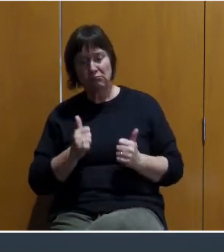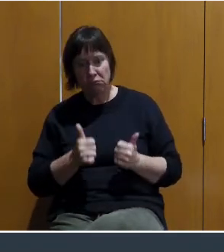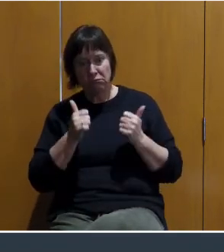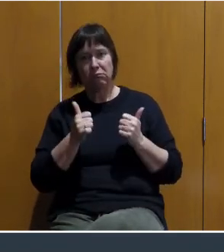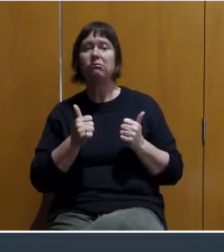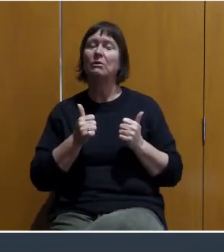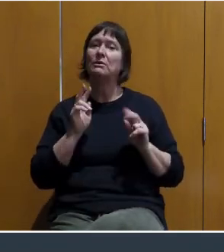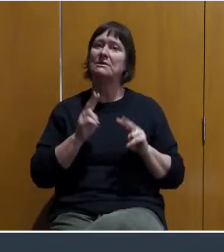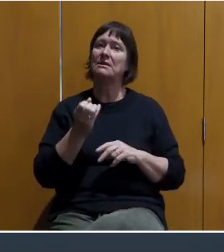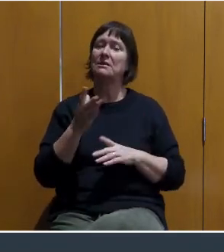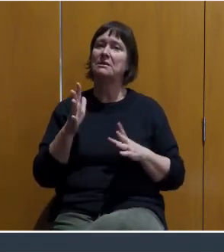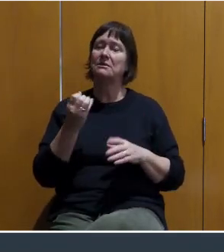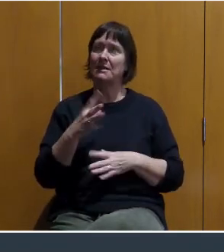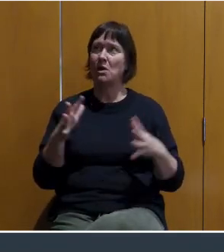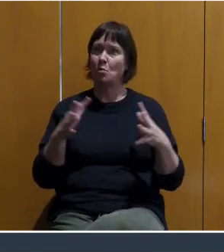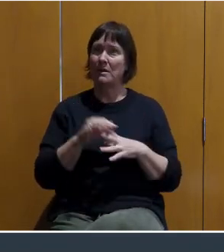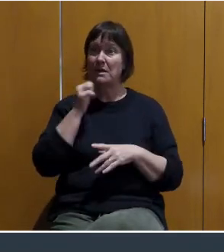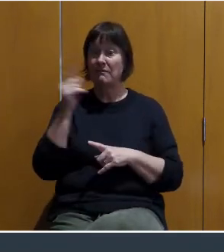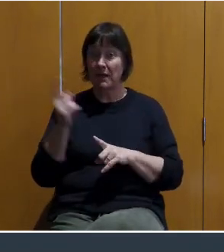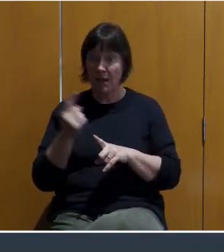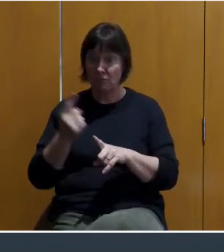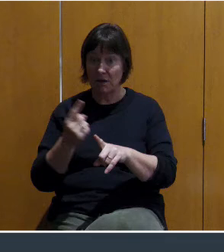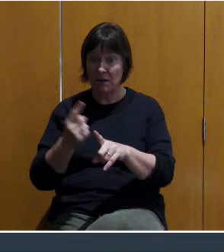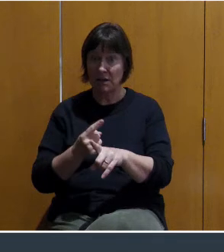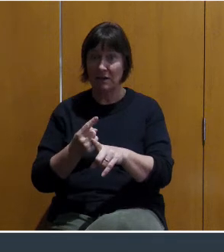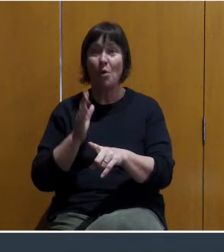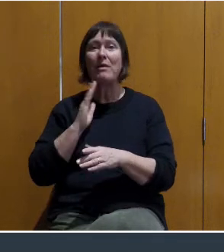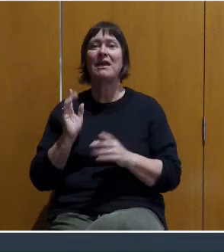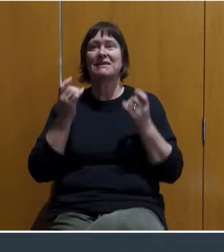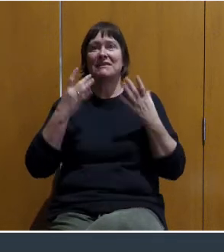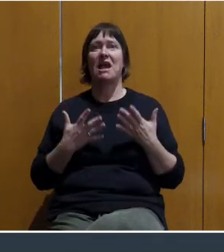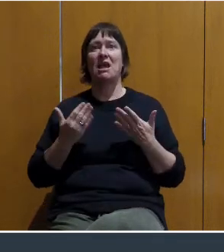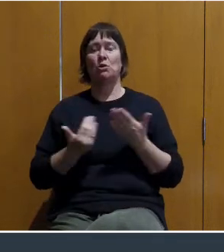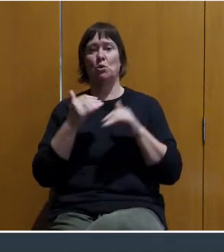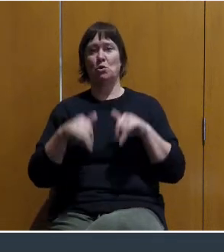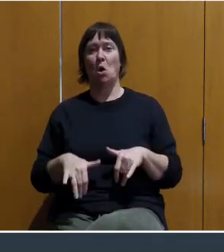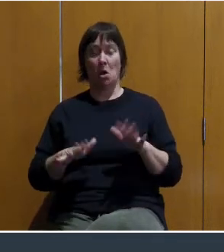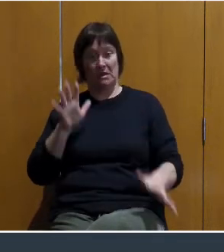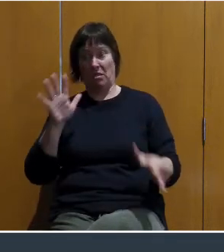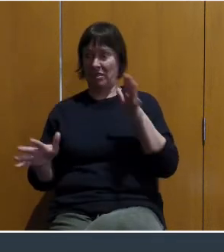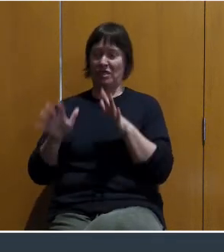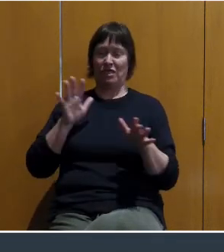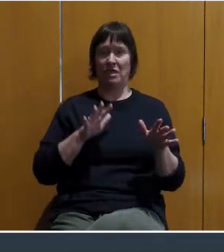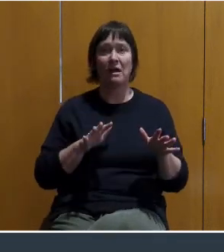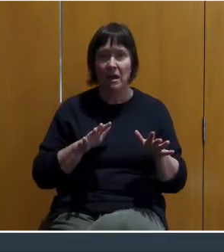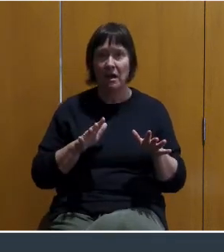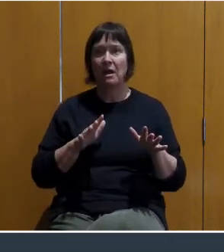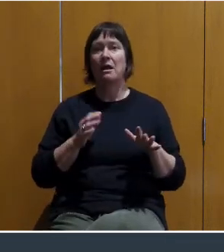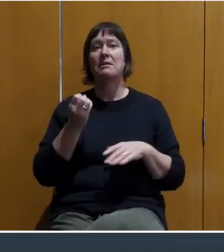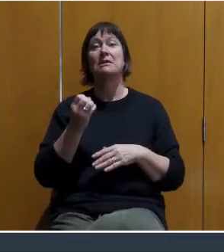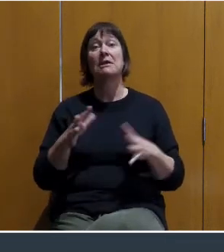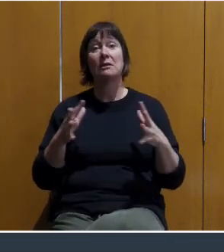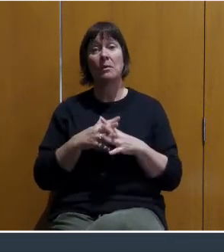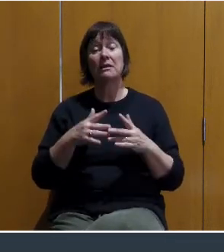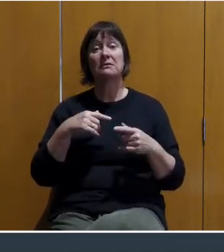10 weeks, they turn up, it's bedlam. It's all new dogs for them. That at the end of that 10